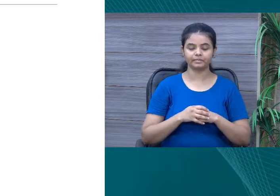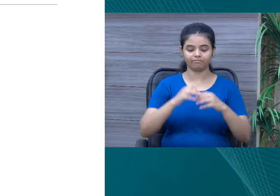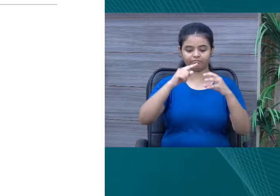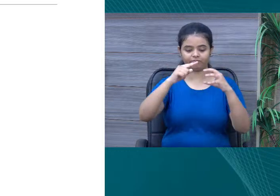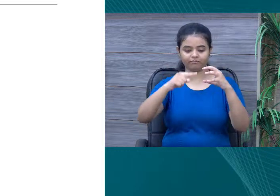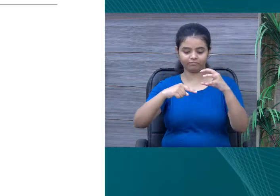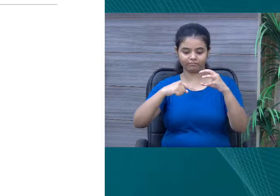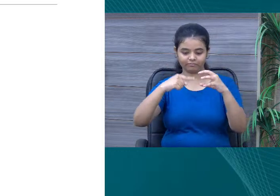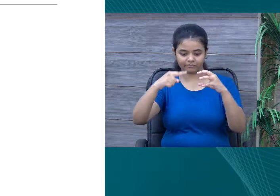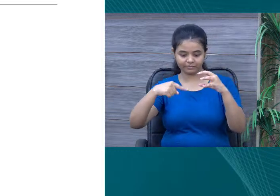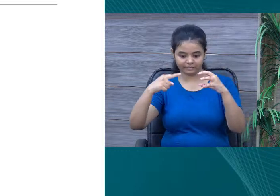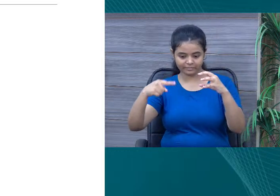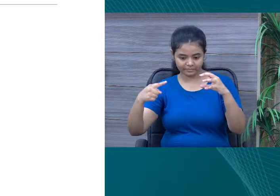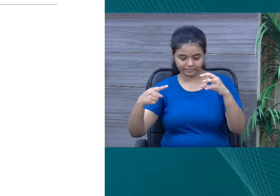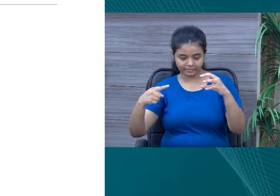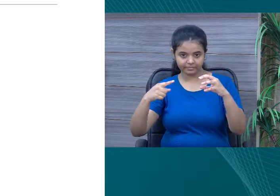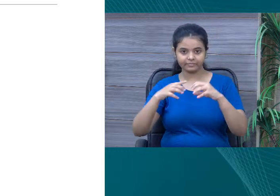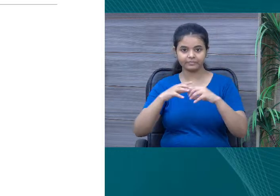Curly,